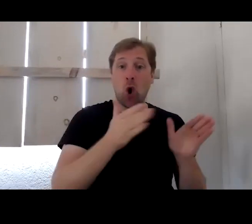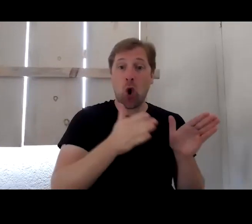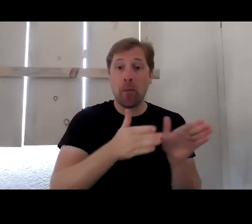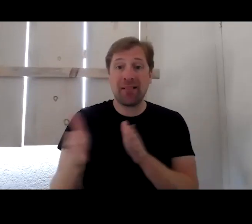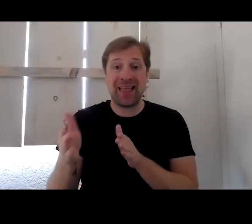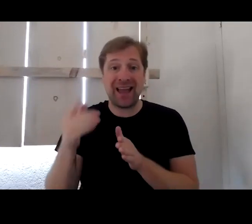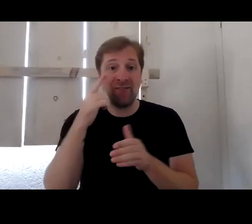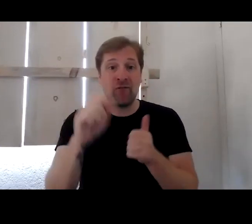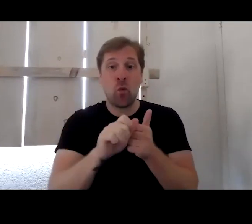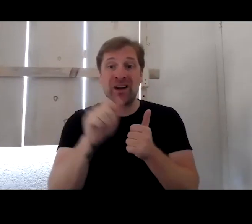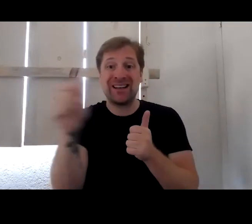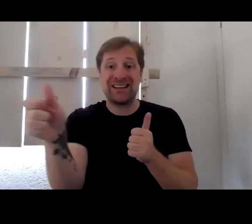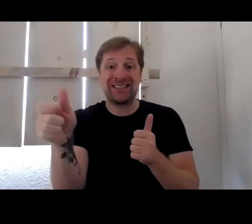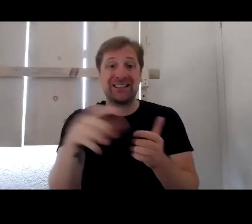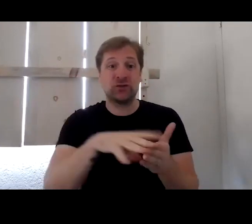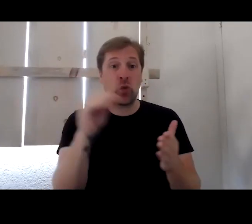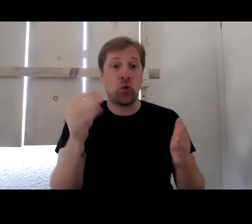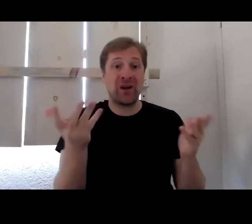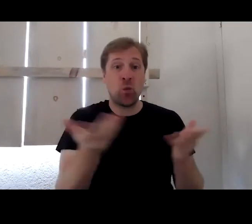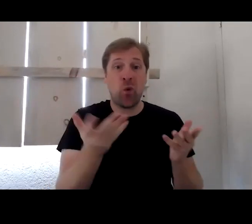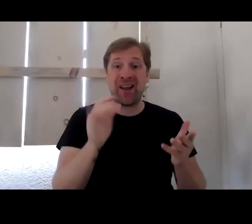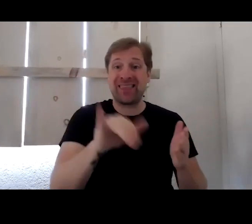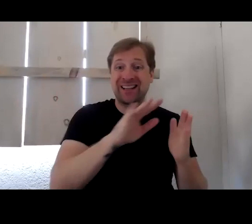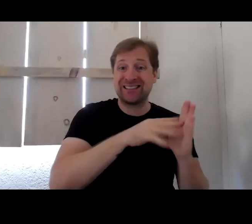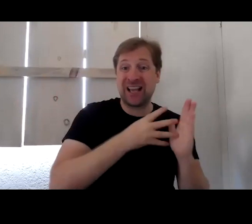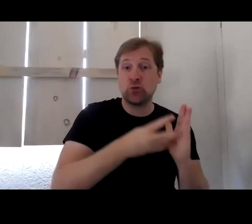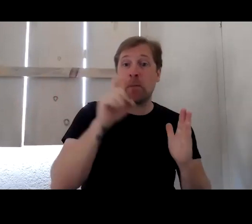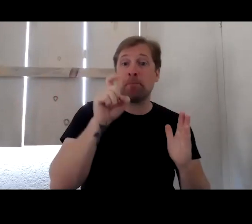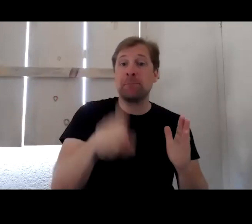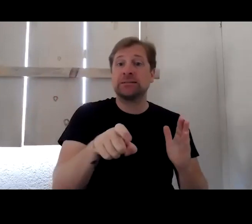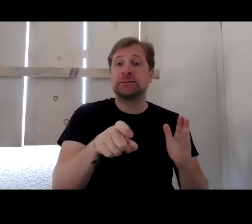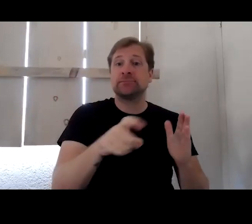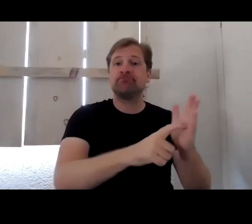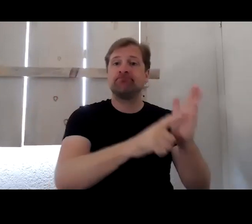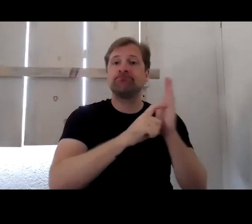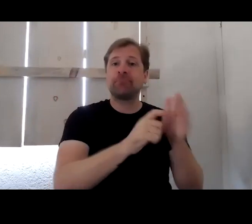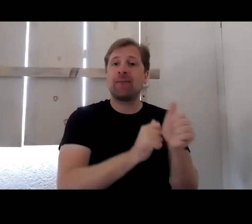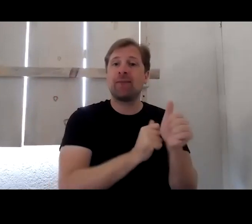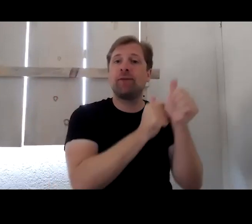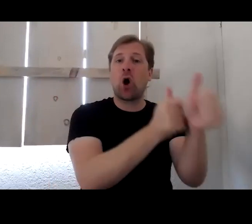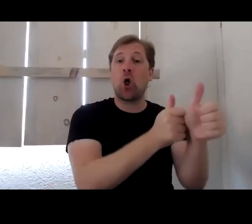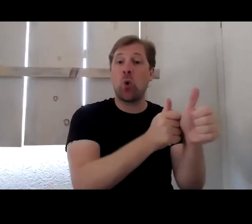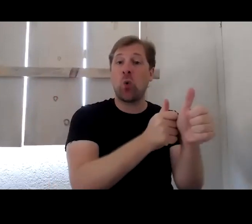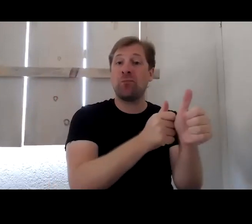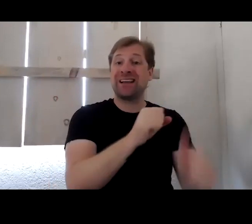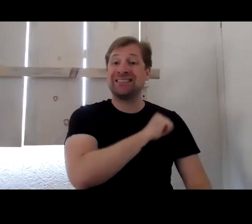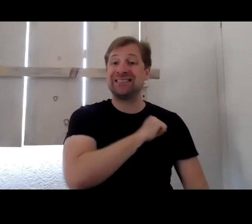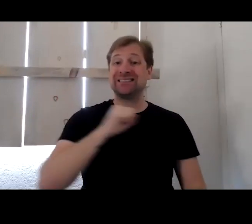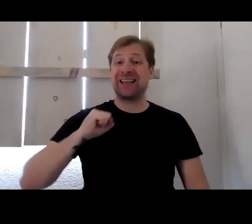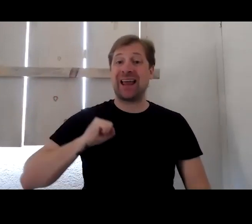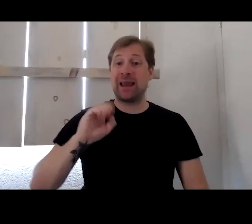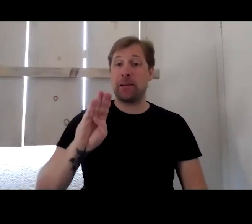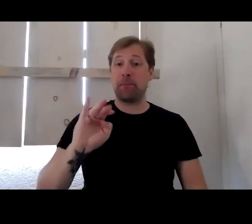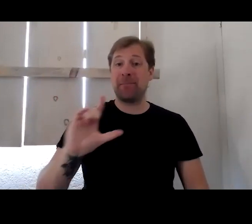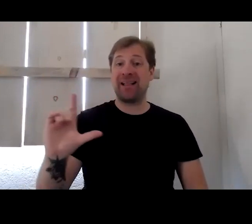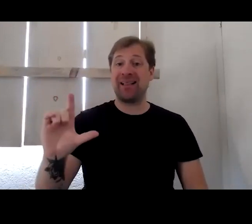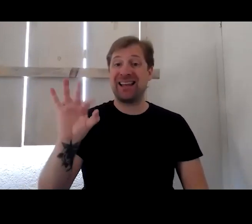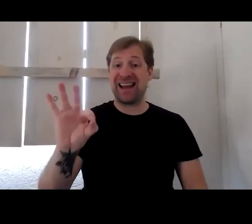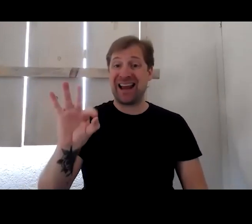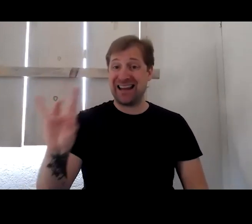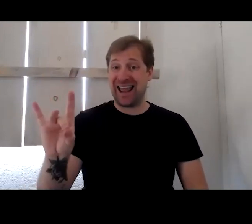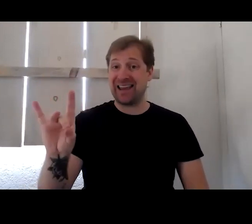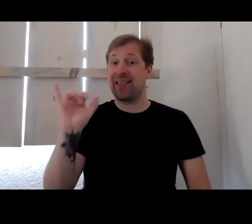learning and creating schedules had to be compliant with Senate Bill 98. Senate Bill 98 requires daily